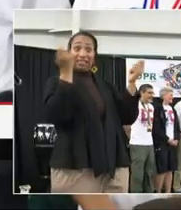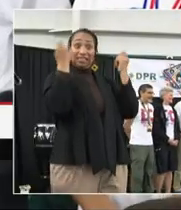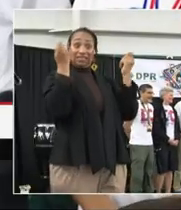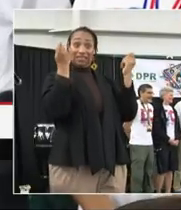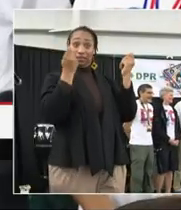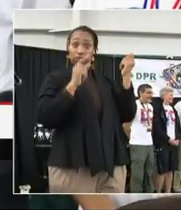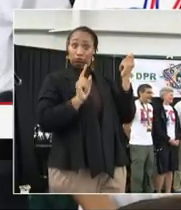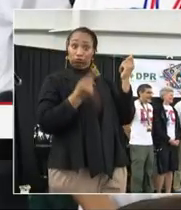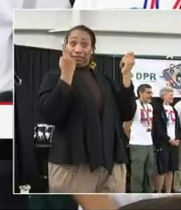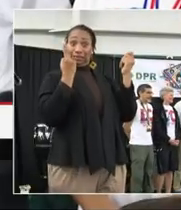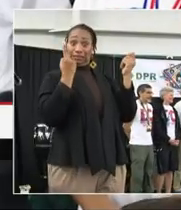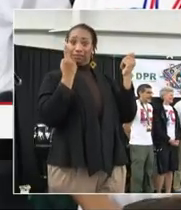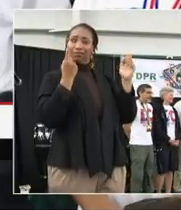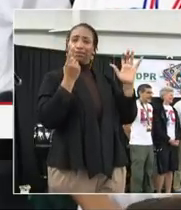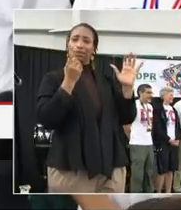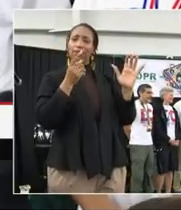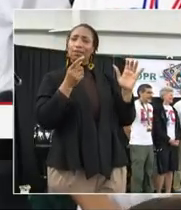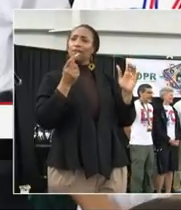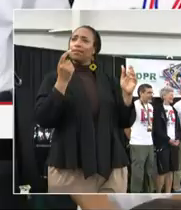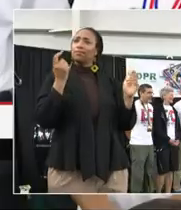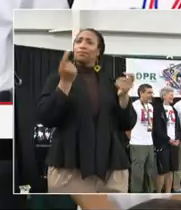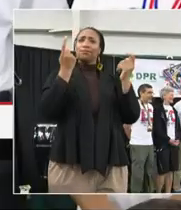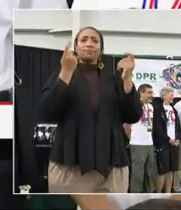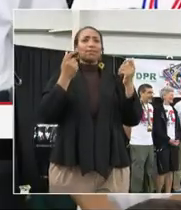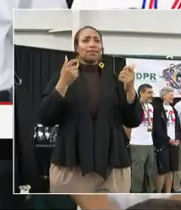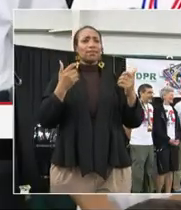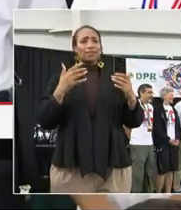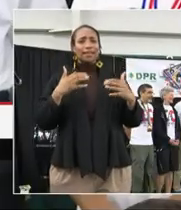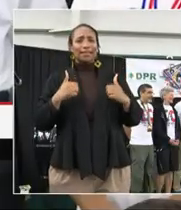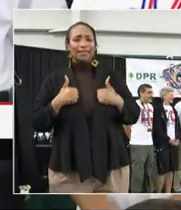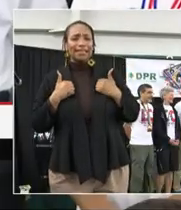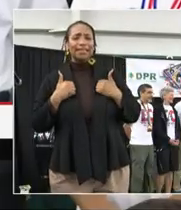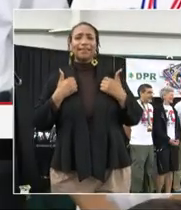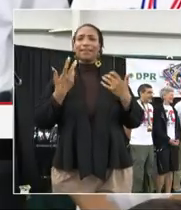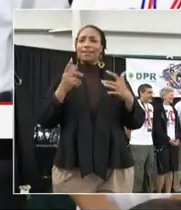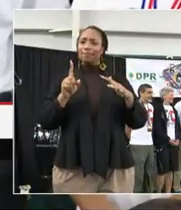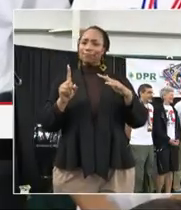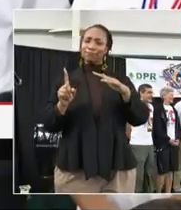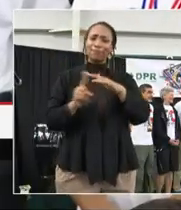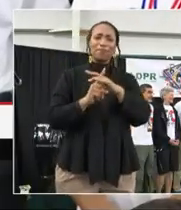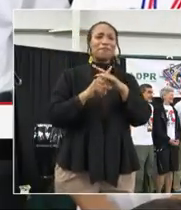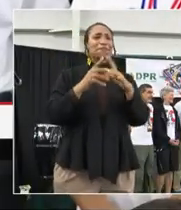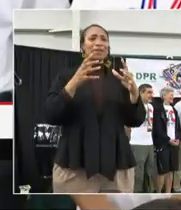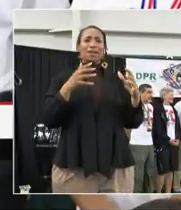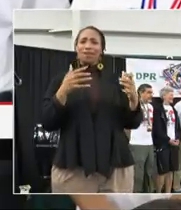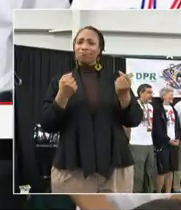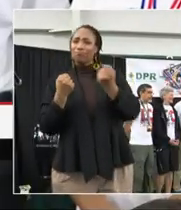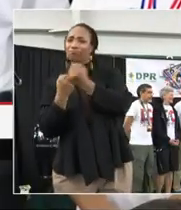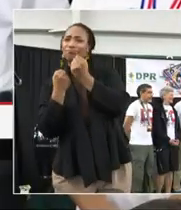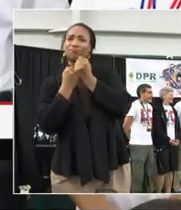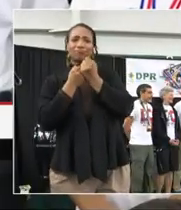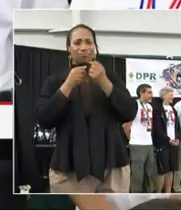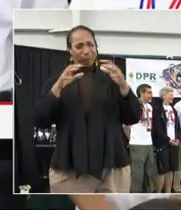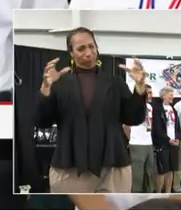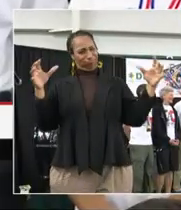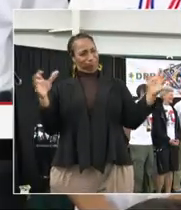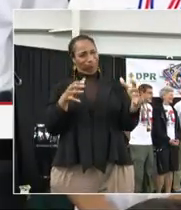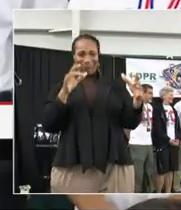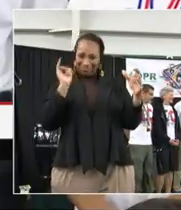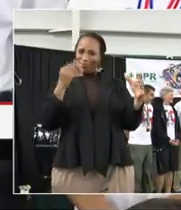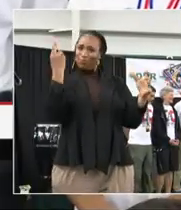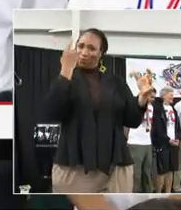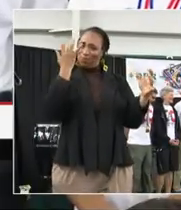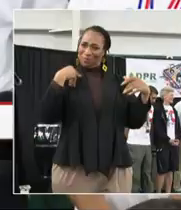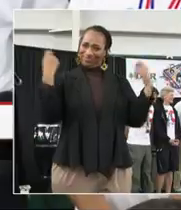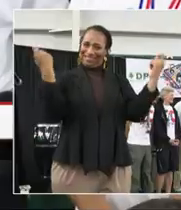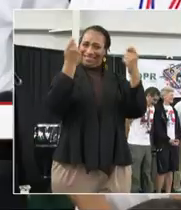live, how we move, and how we show up for one another. Today, we are especially